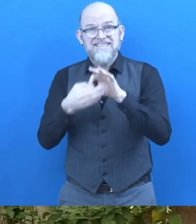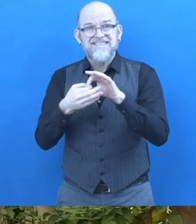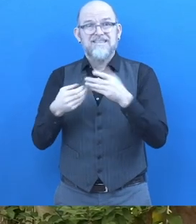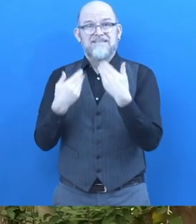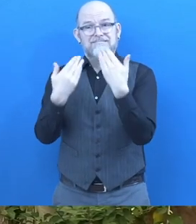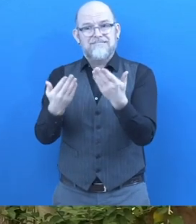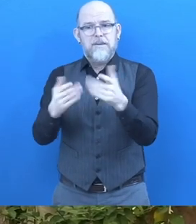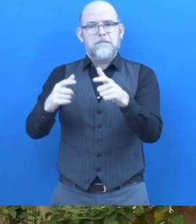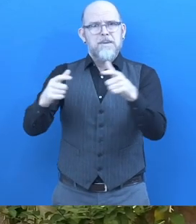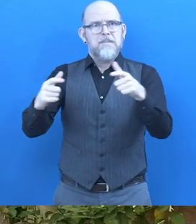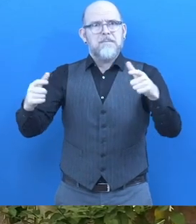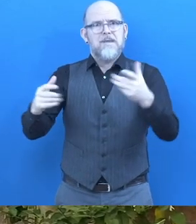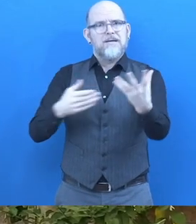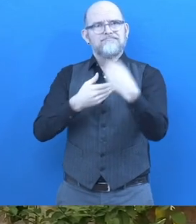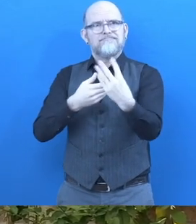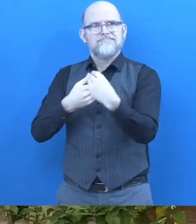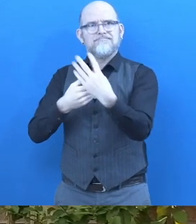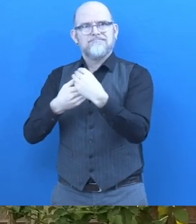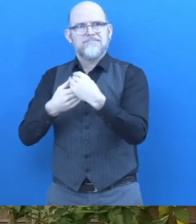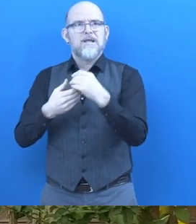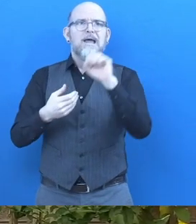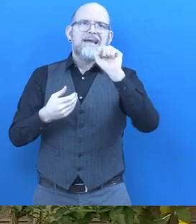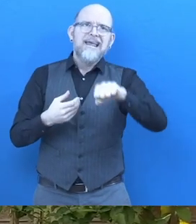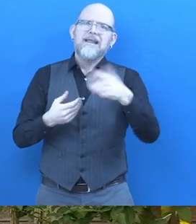also giving them other